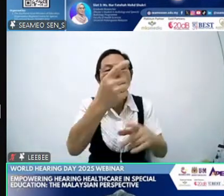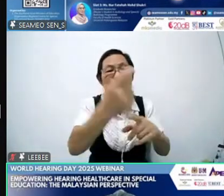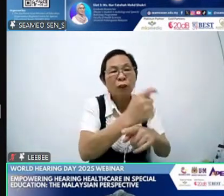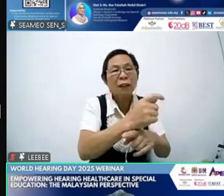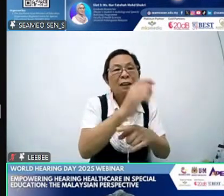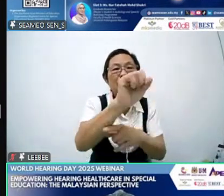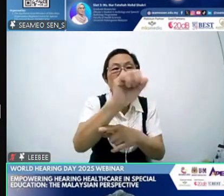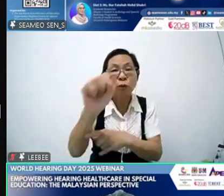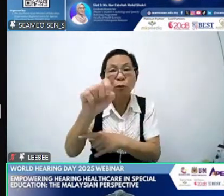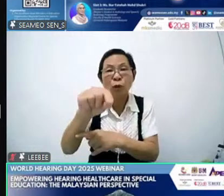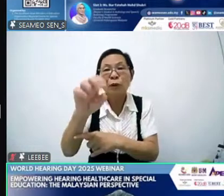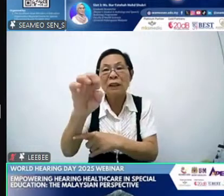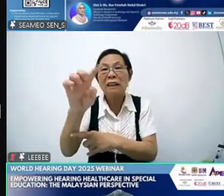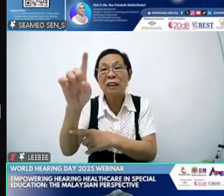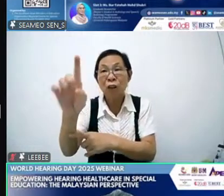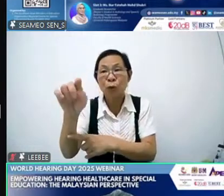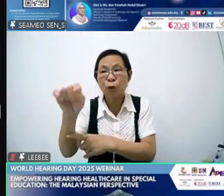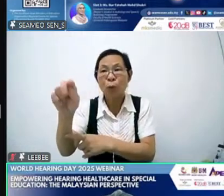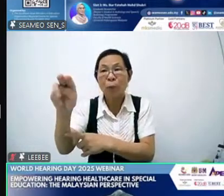training@seameosen.edu.my.